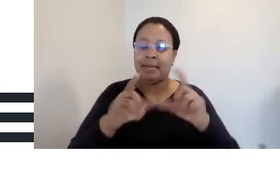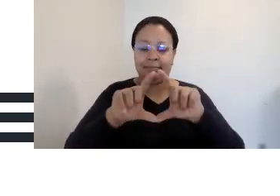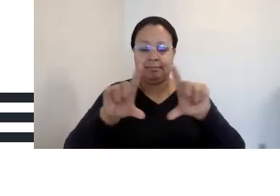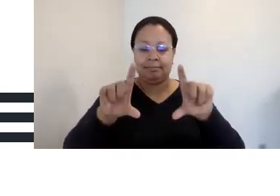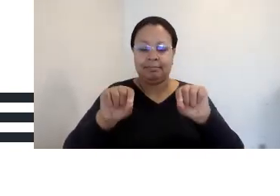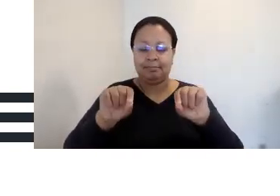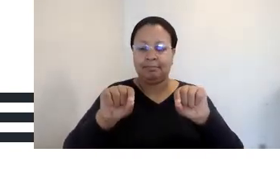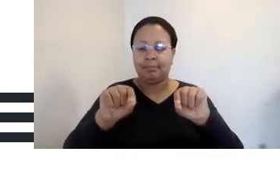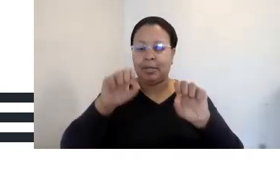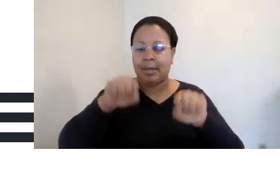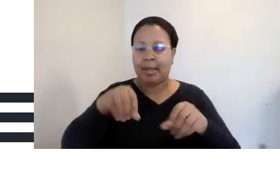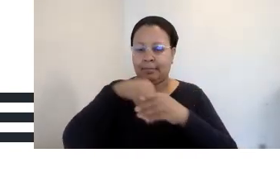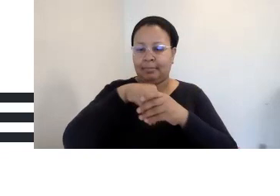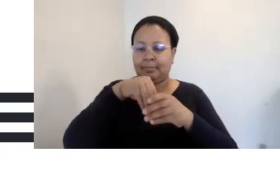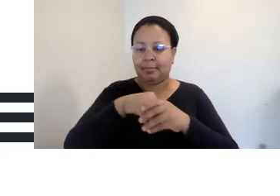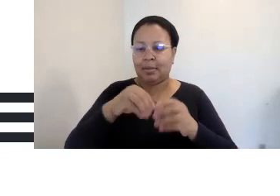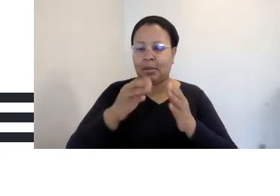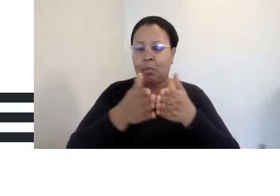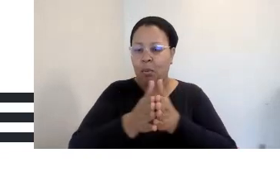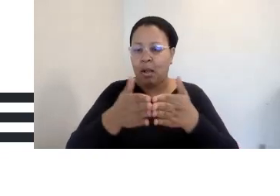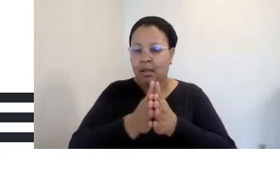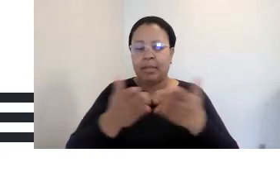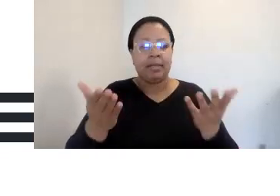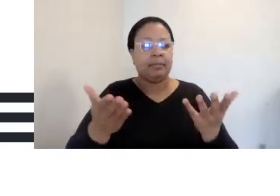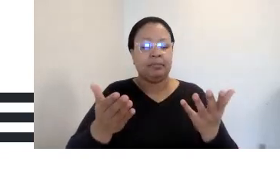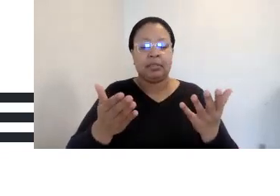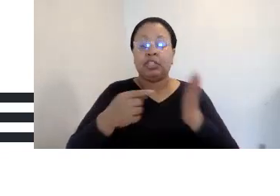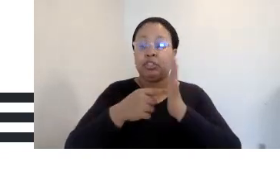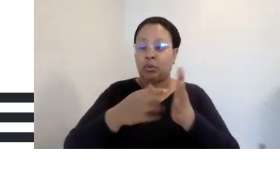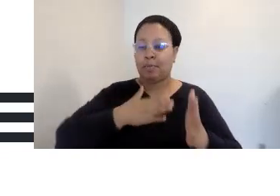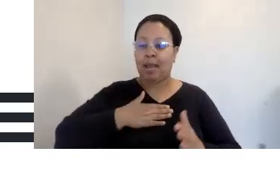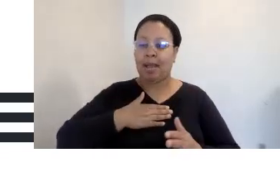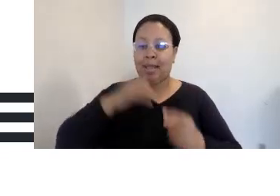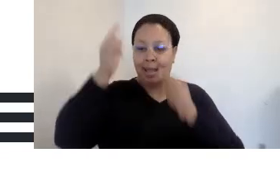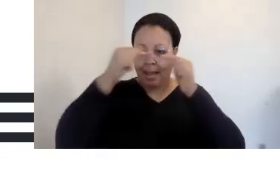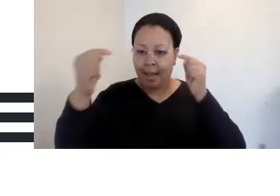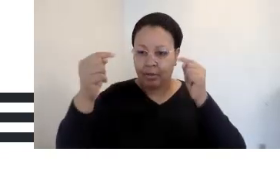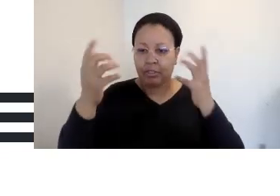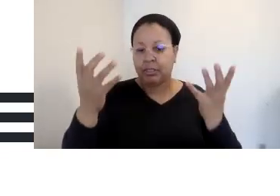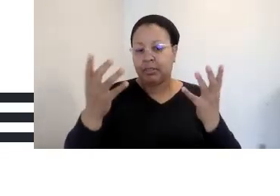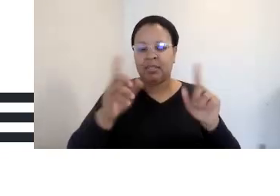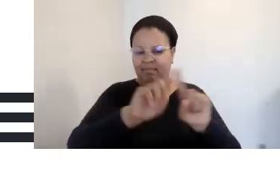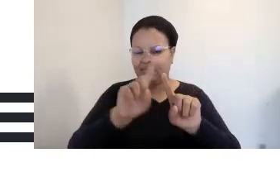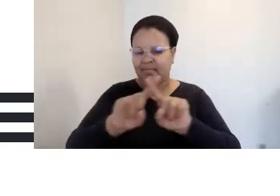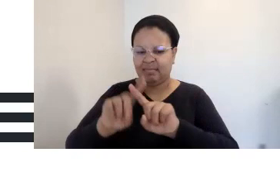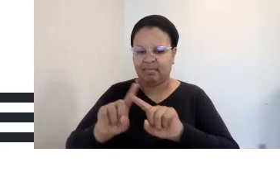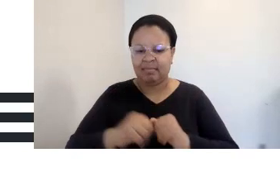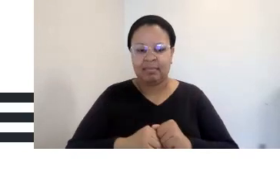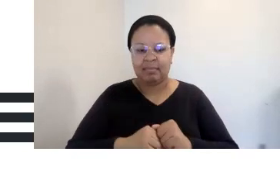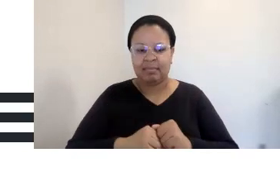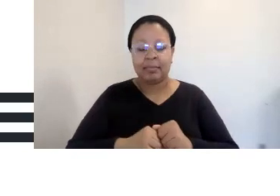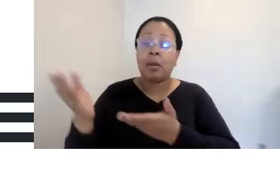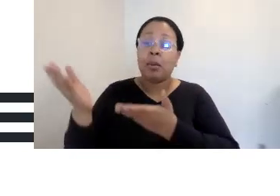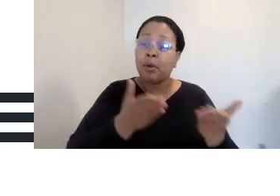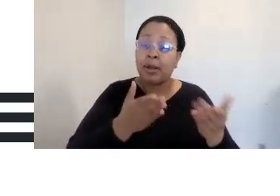of any like known allergies. So that could help for individuals. Bring masks